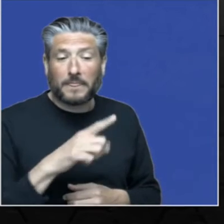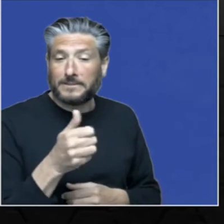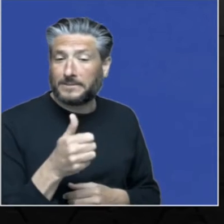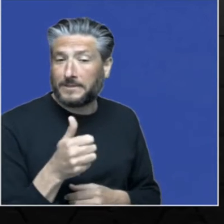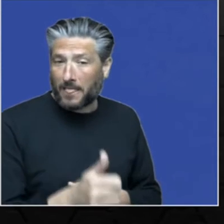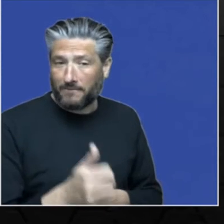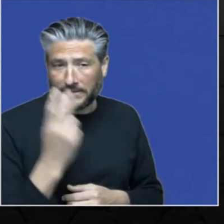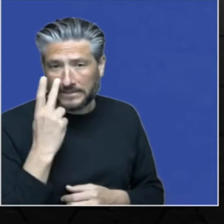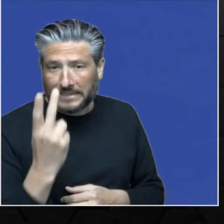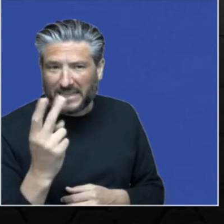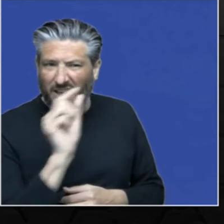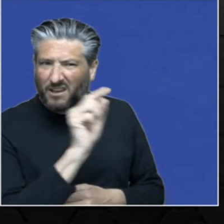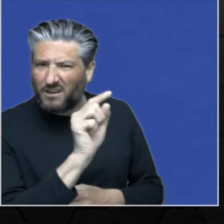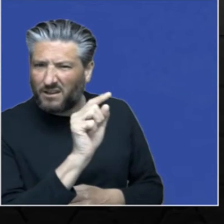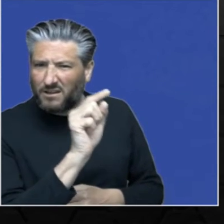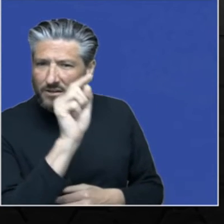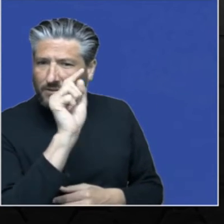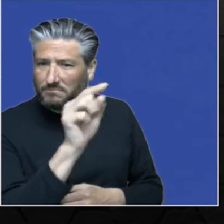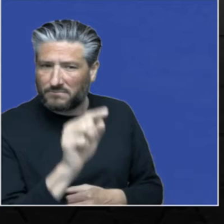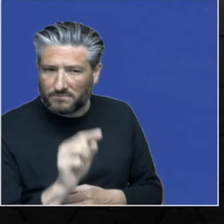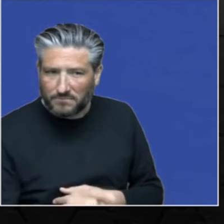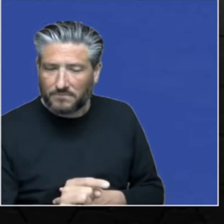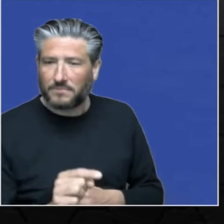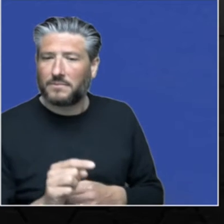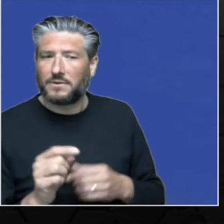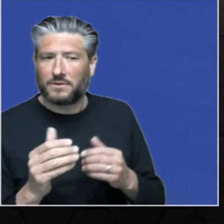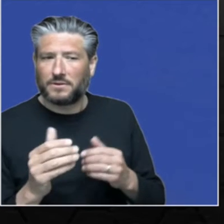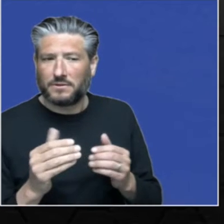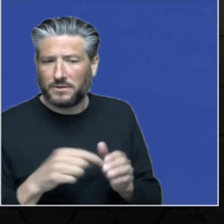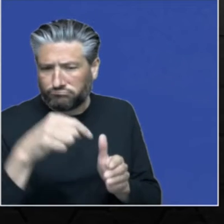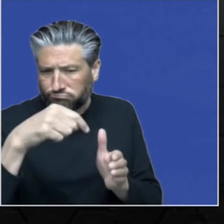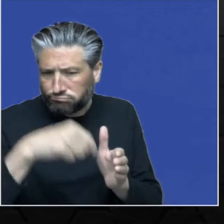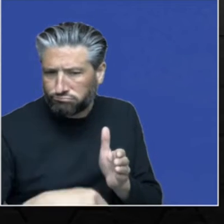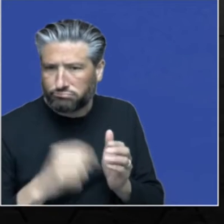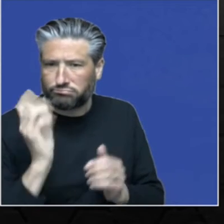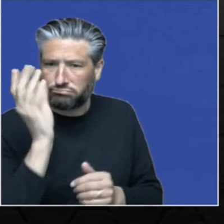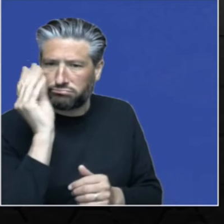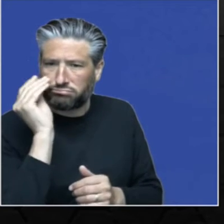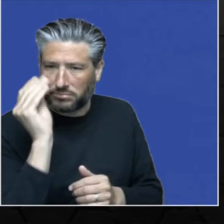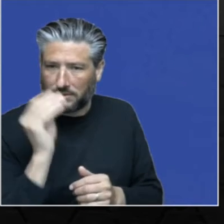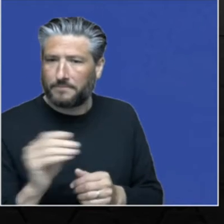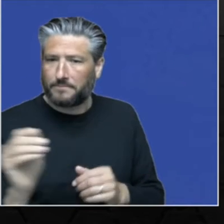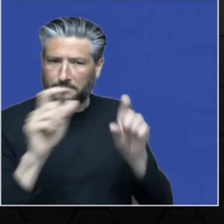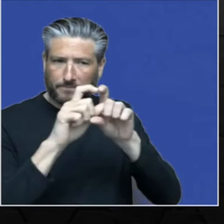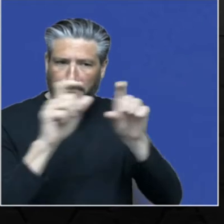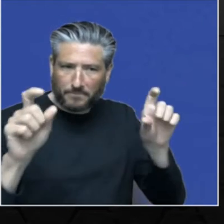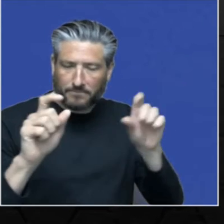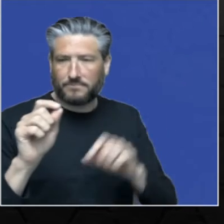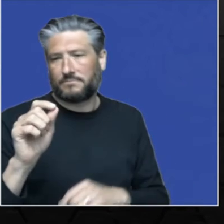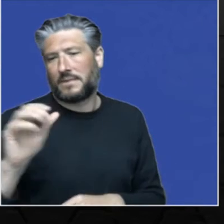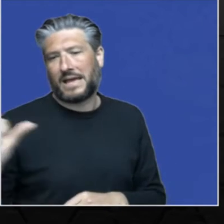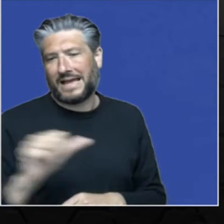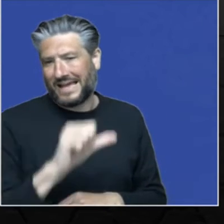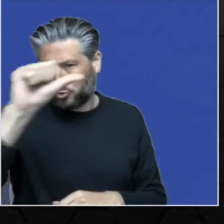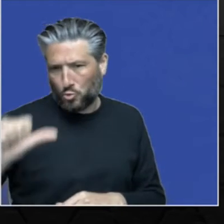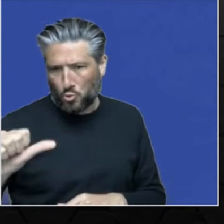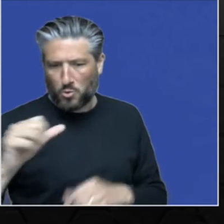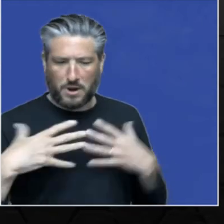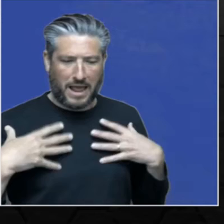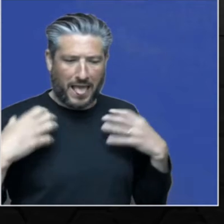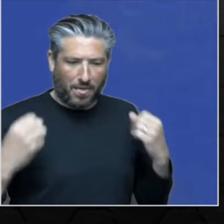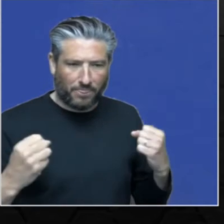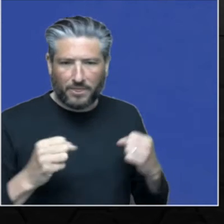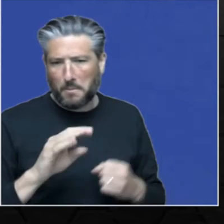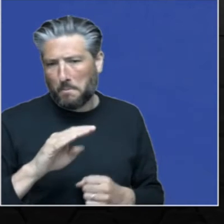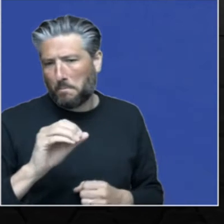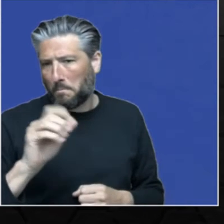experimenting. So first of all, we have the Azure HealthBot documentation. Everything there is really clear. You can see every part of the